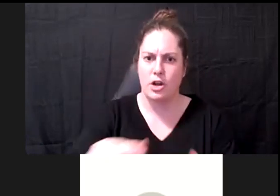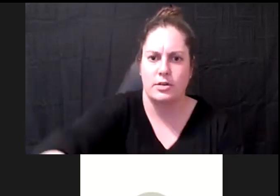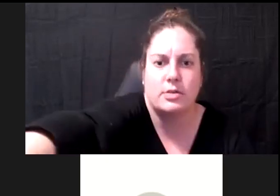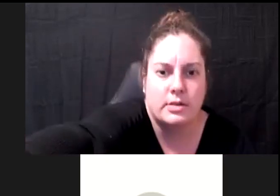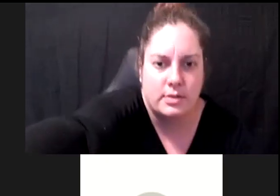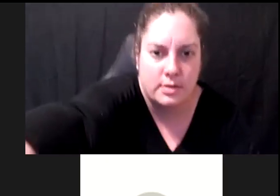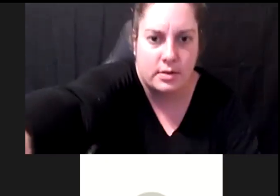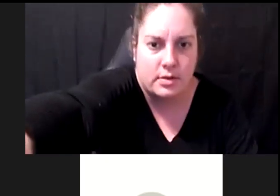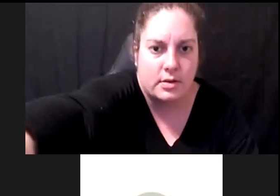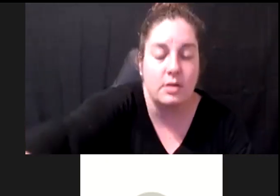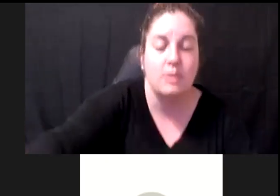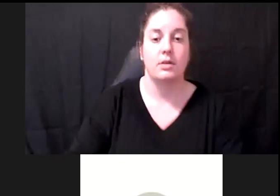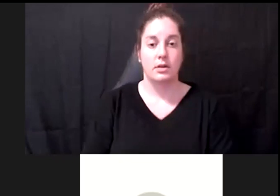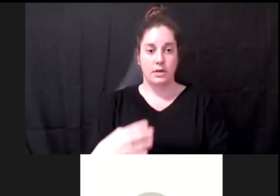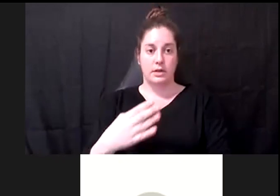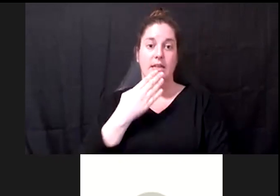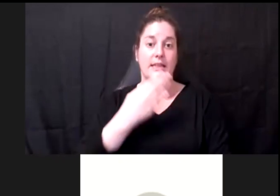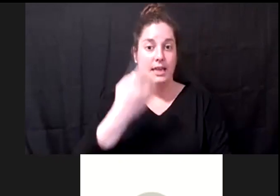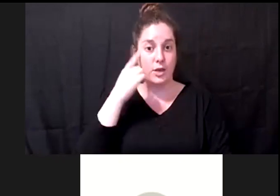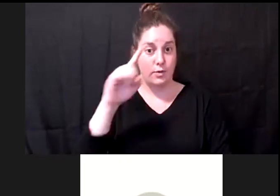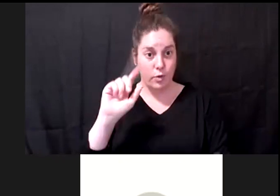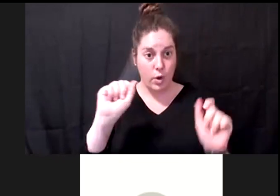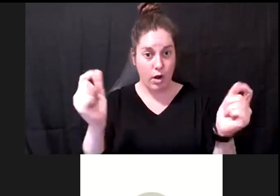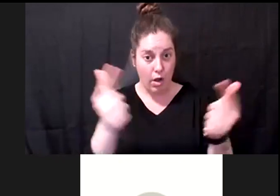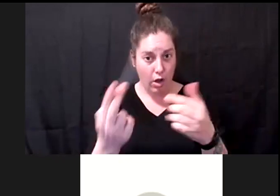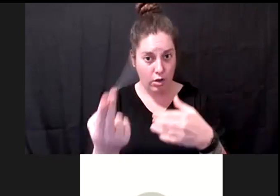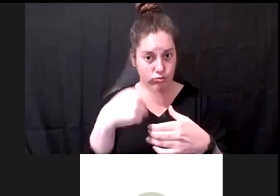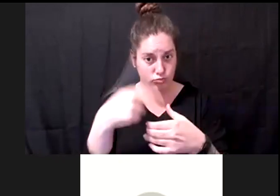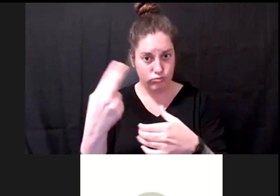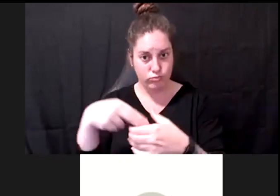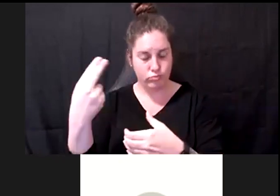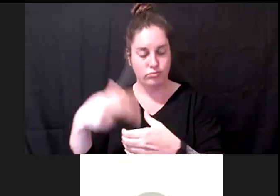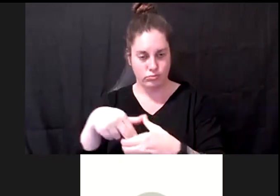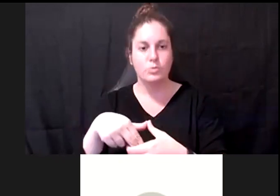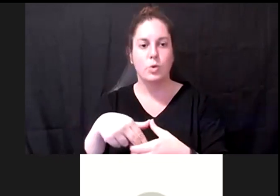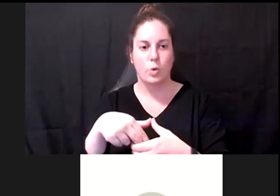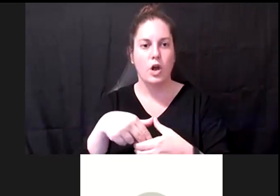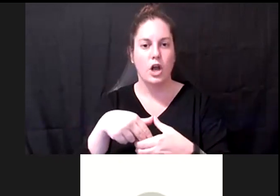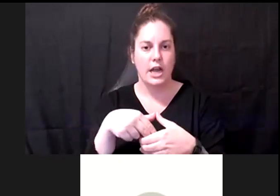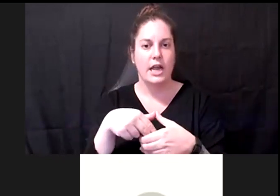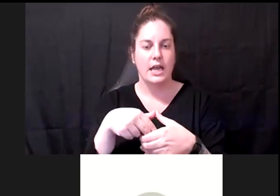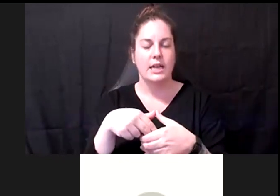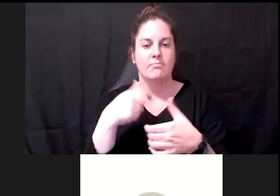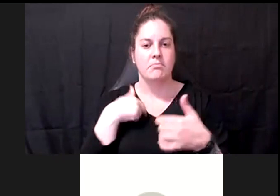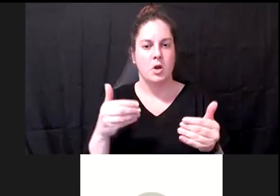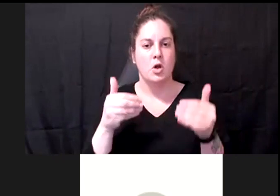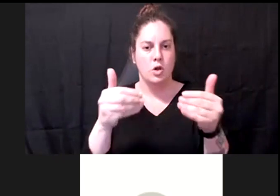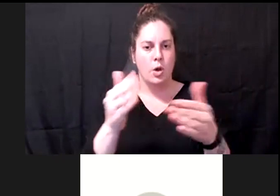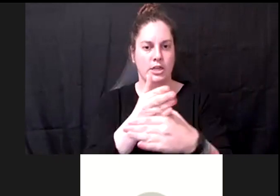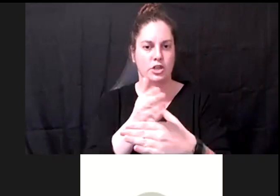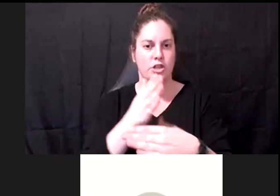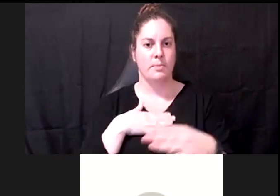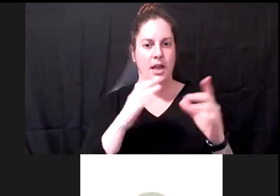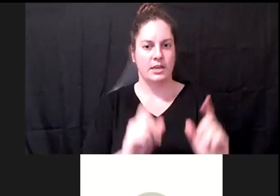Thanks to each of you for joining in today. So let me go ahead and share my screen.